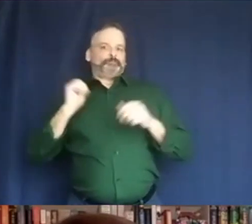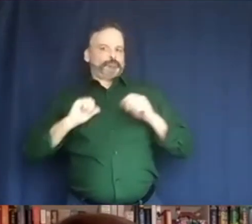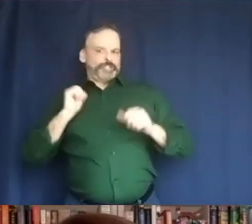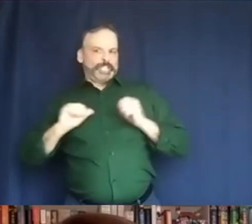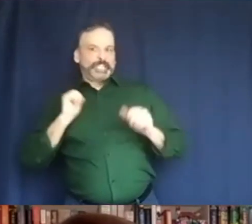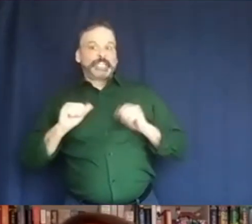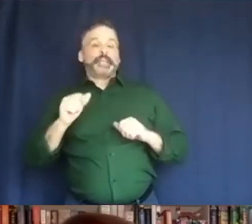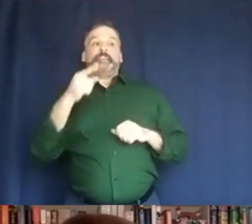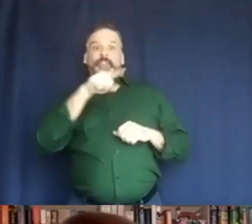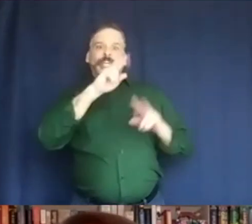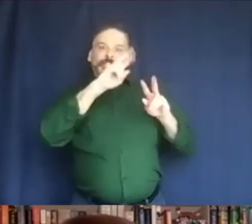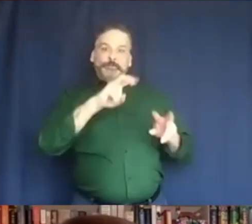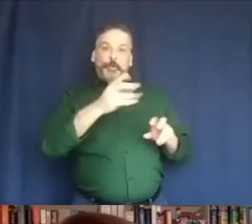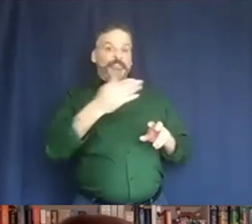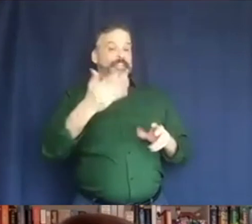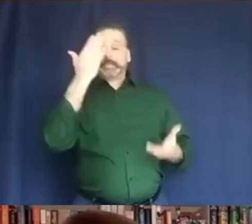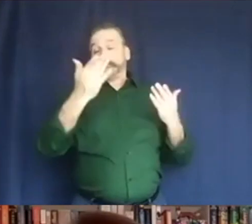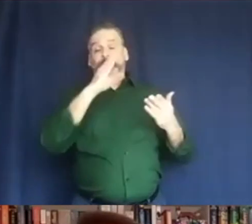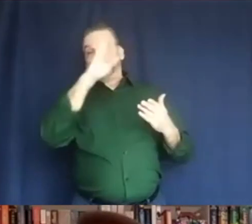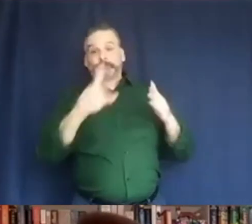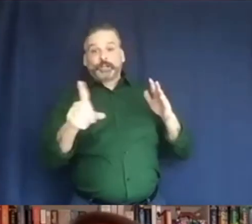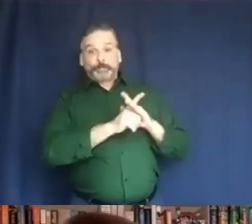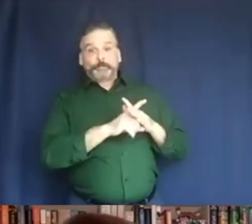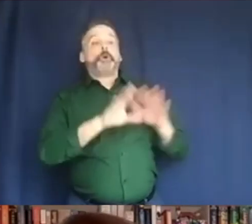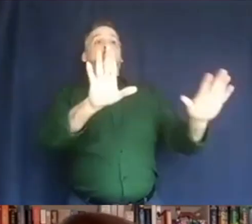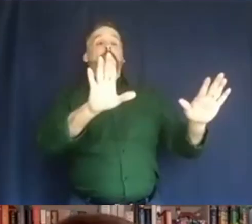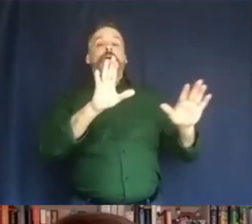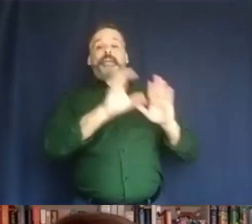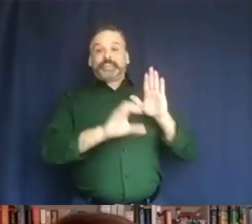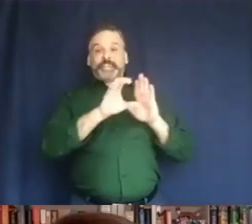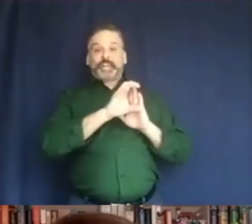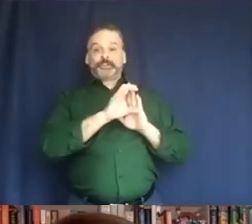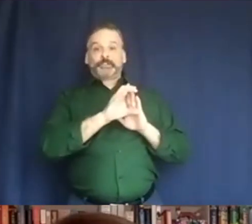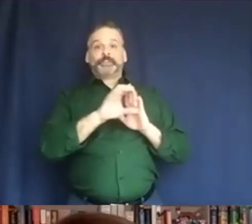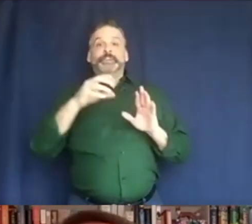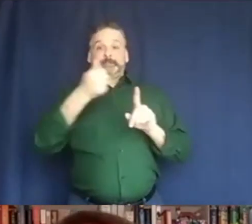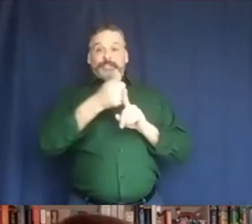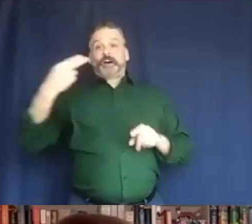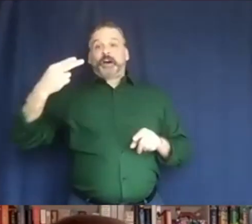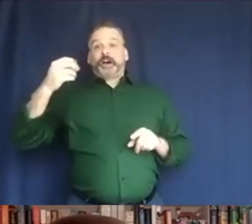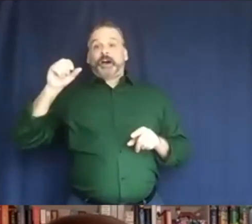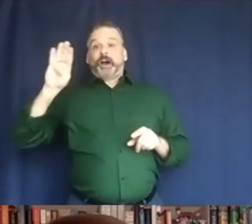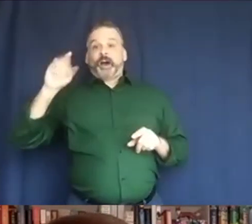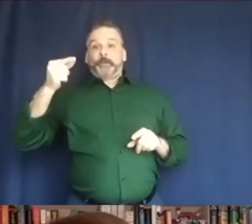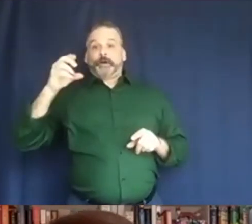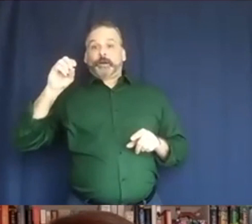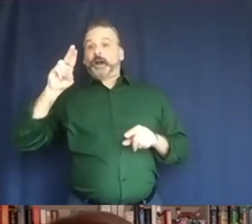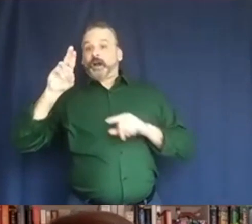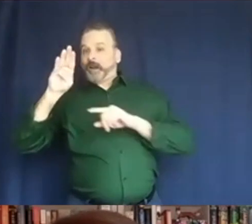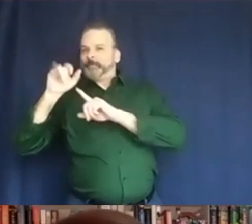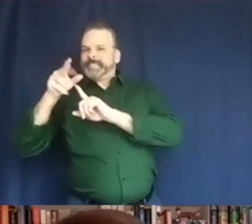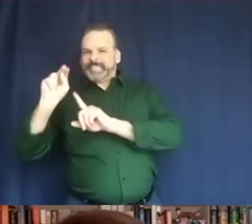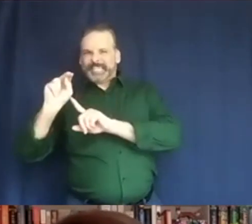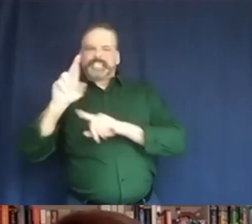never come up. So, and that's, oh, and the character, by the way, is a hobgoblin. Yeah, I'm not, that's fine.